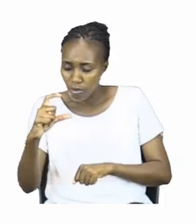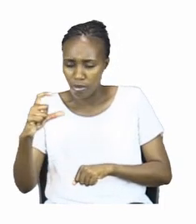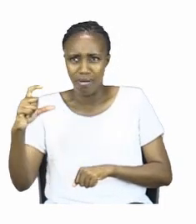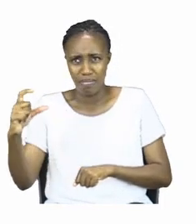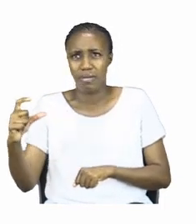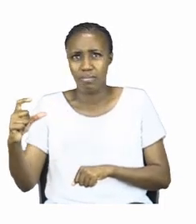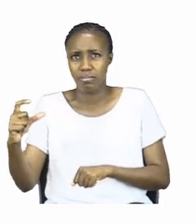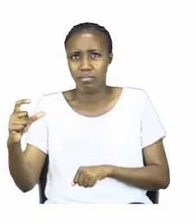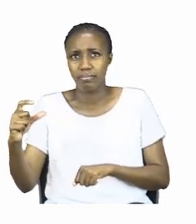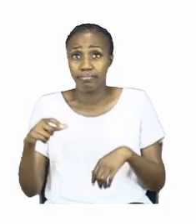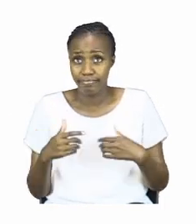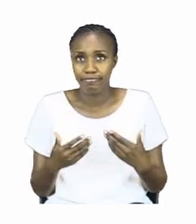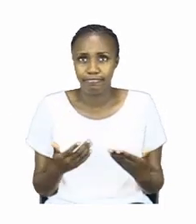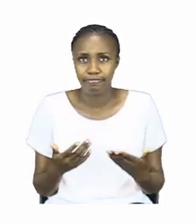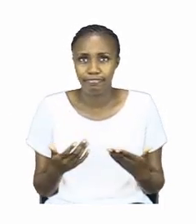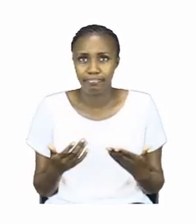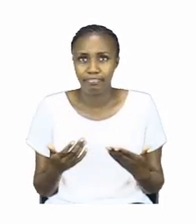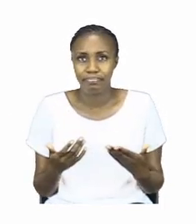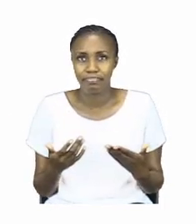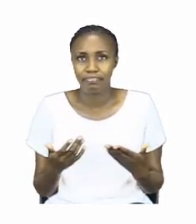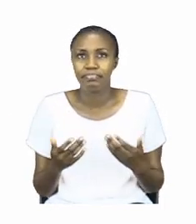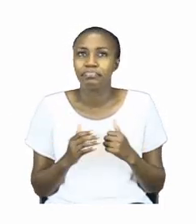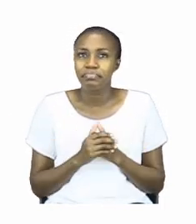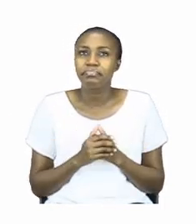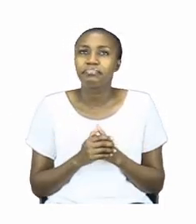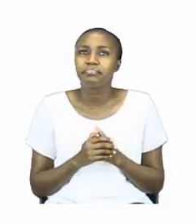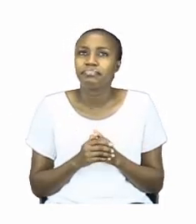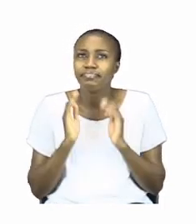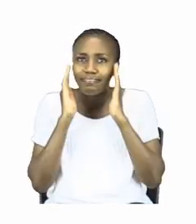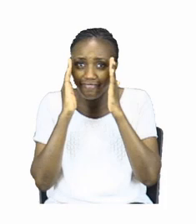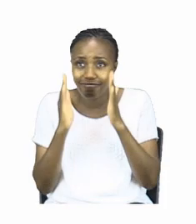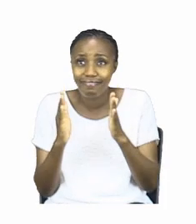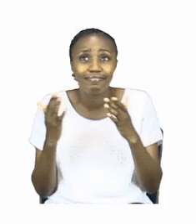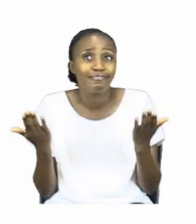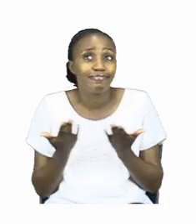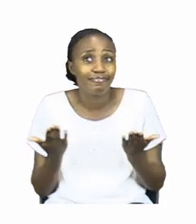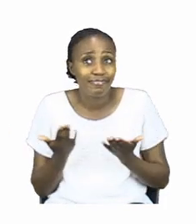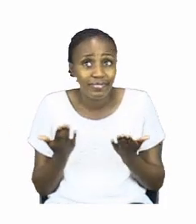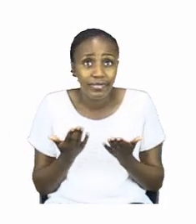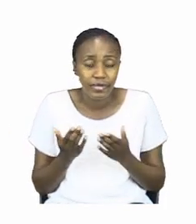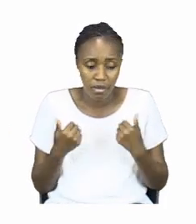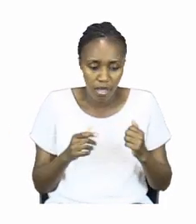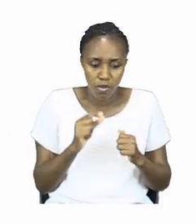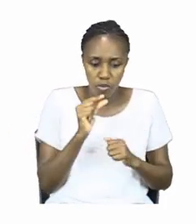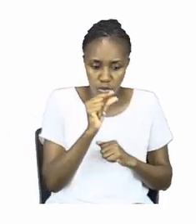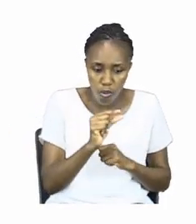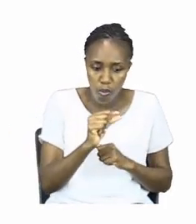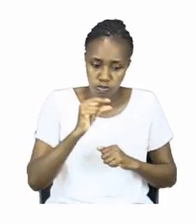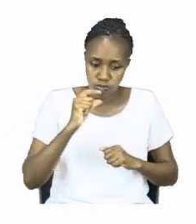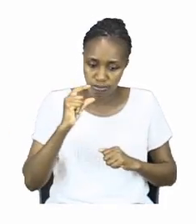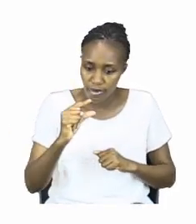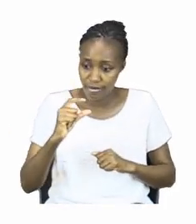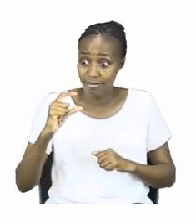them accordingly. Today, we are going to be arranging our numbers from small to big